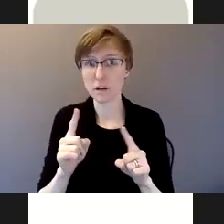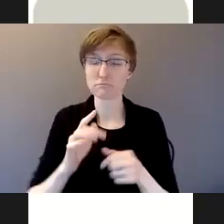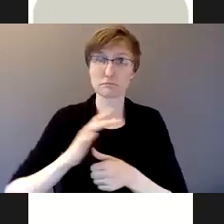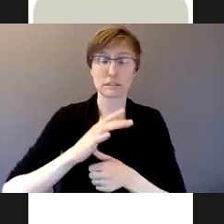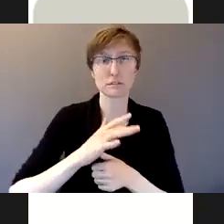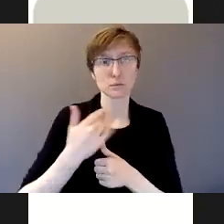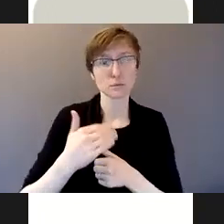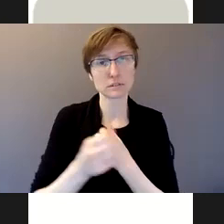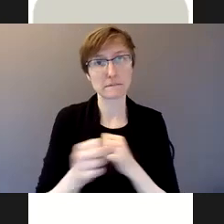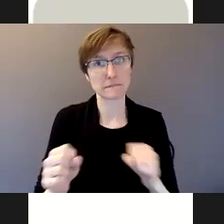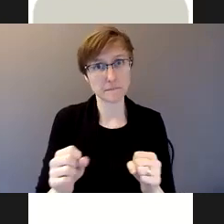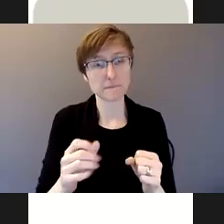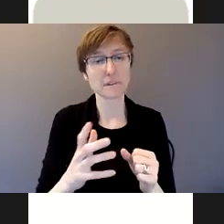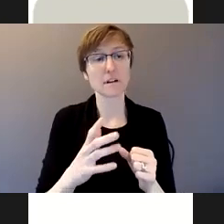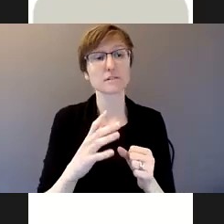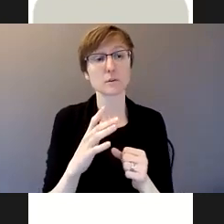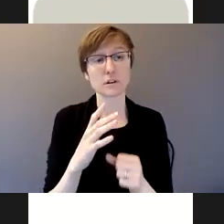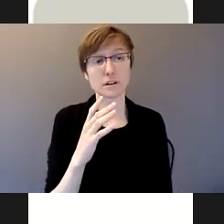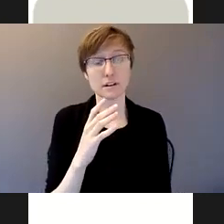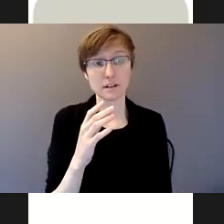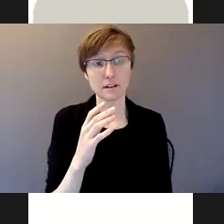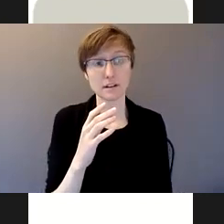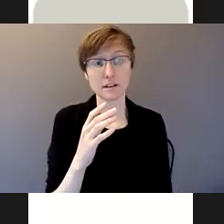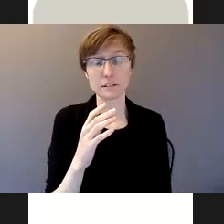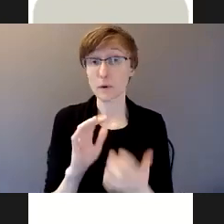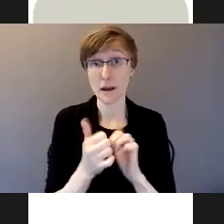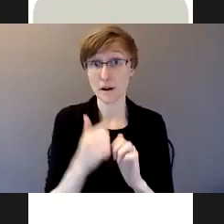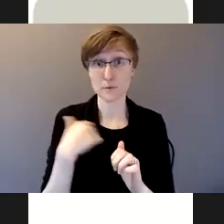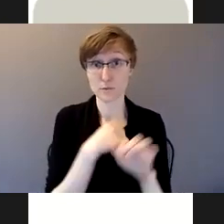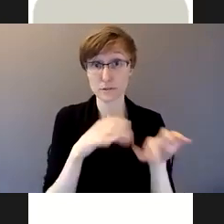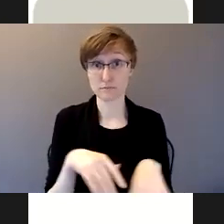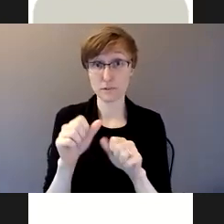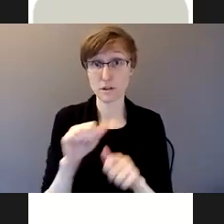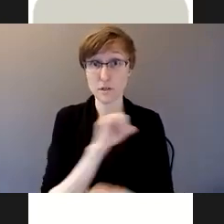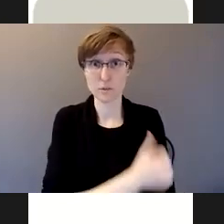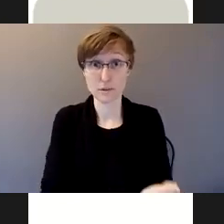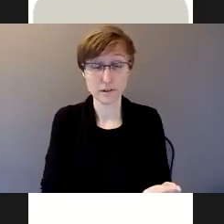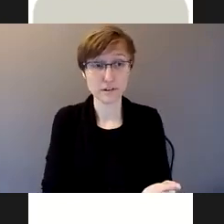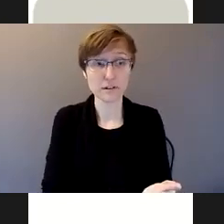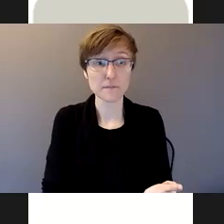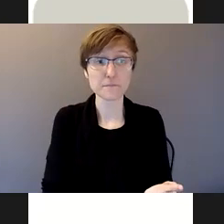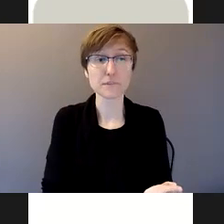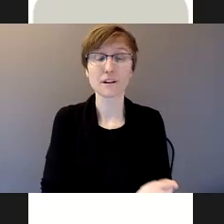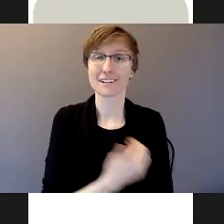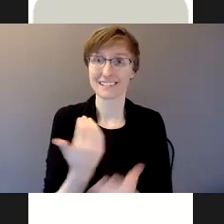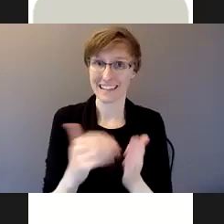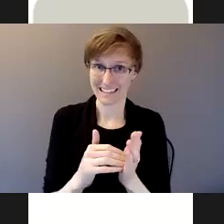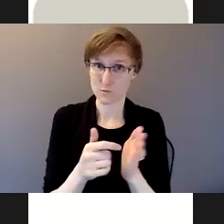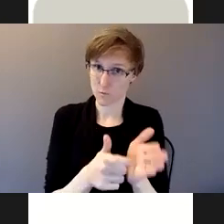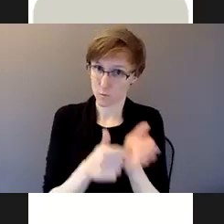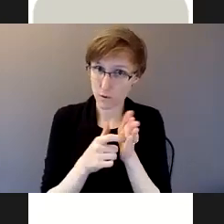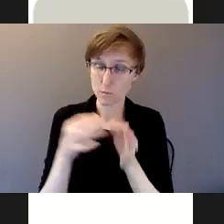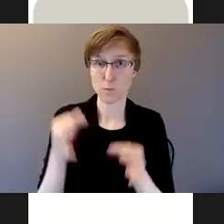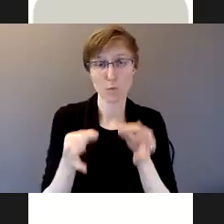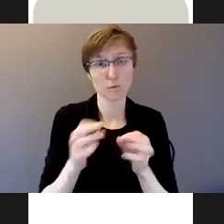So the next slide talks about how we get authority for personal care. And as I mentioned earlier, it's only through a court order.